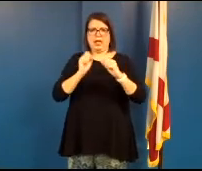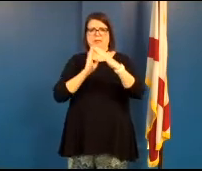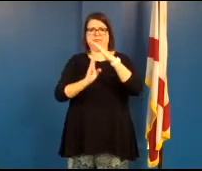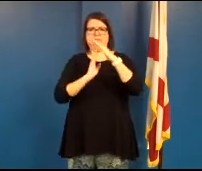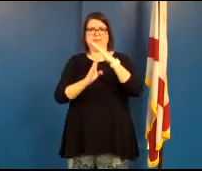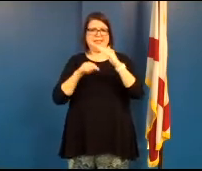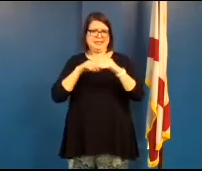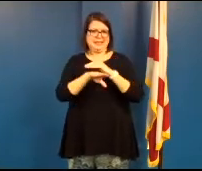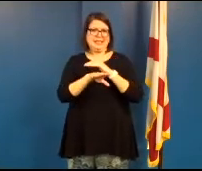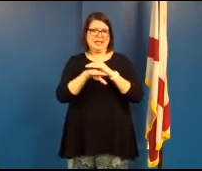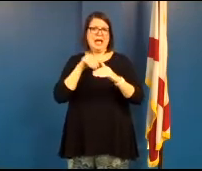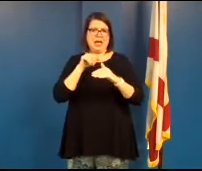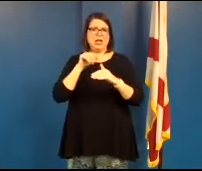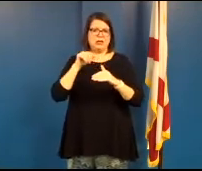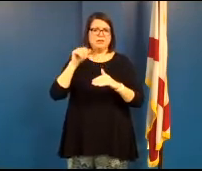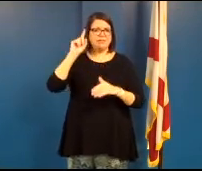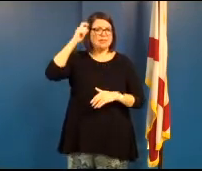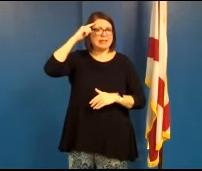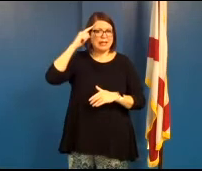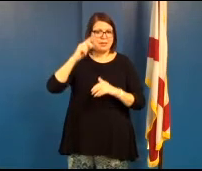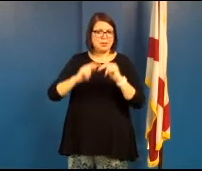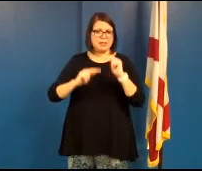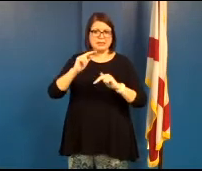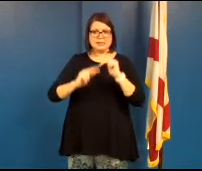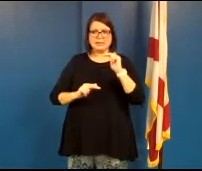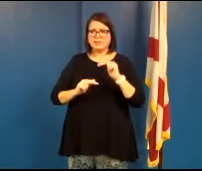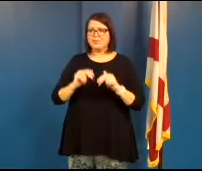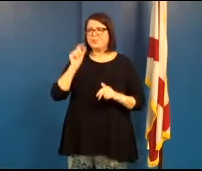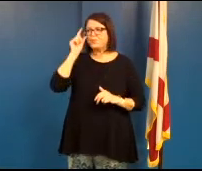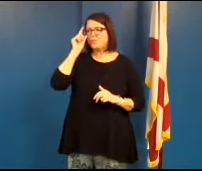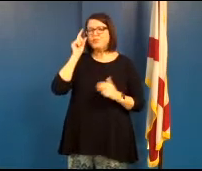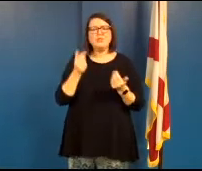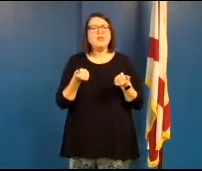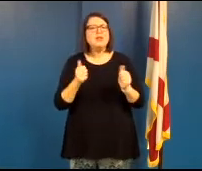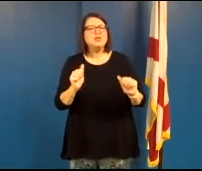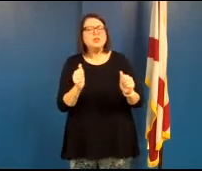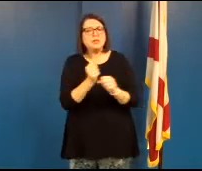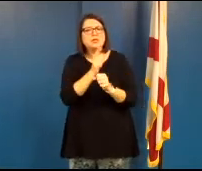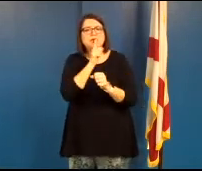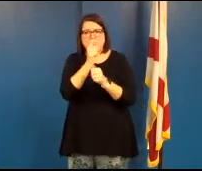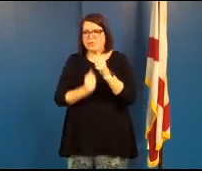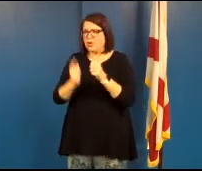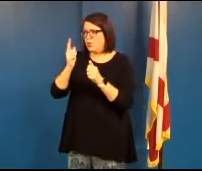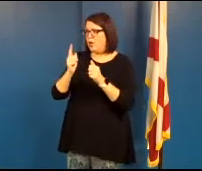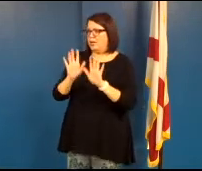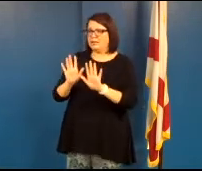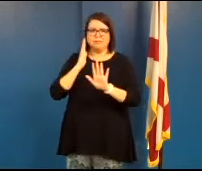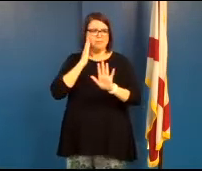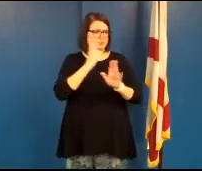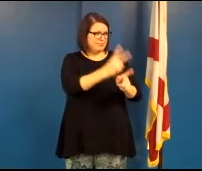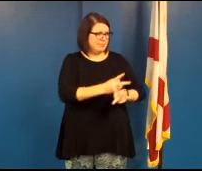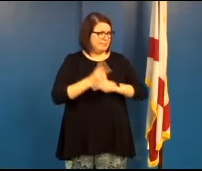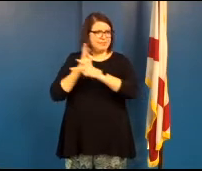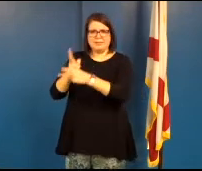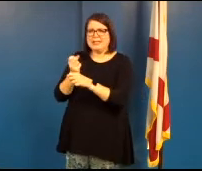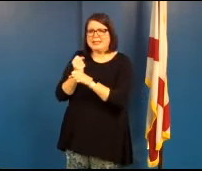as folks, as they try to navigate the waters to figure out how best to keep members safe who are coming from all parts of the state and then have to go home to their